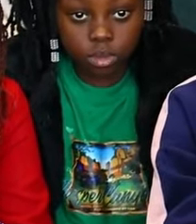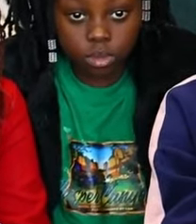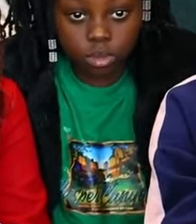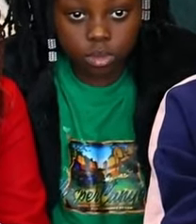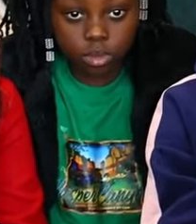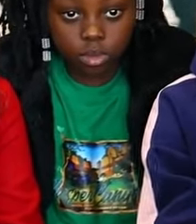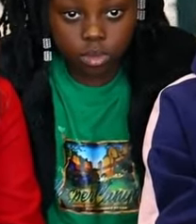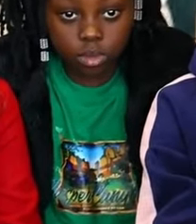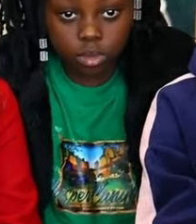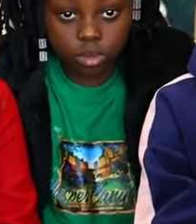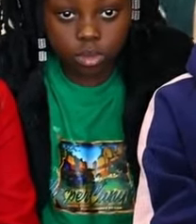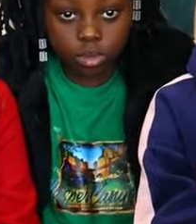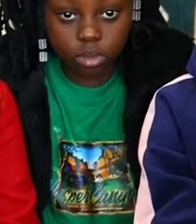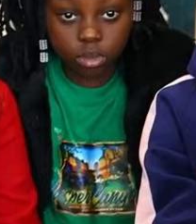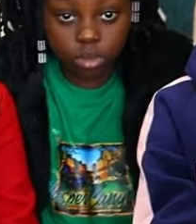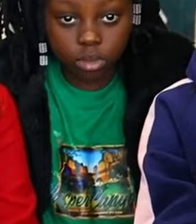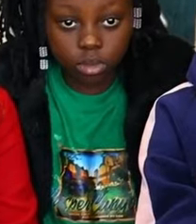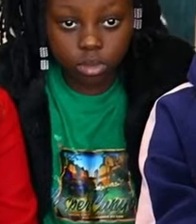three